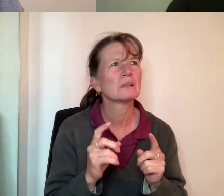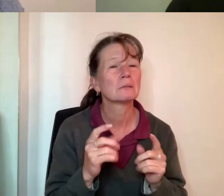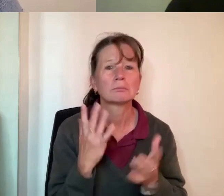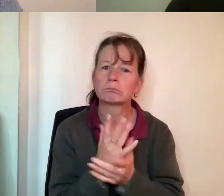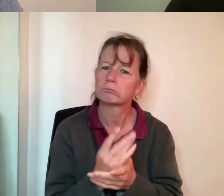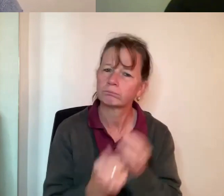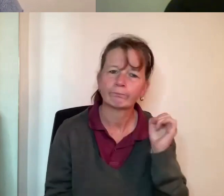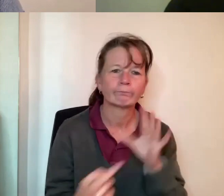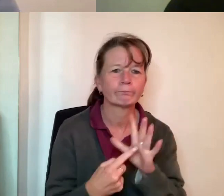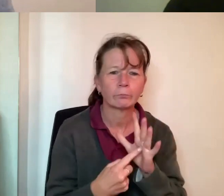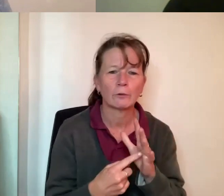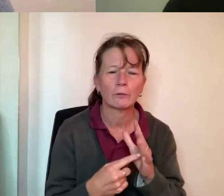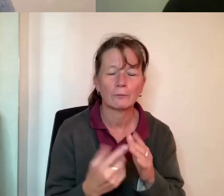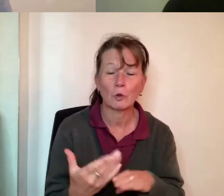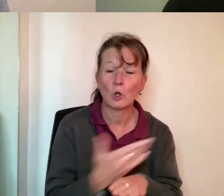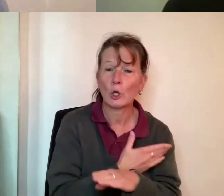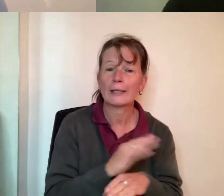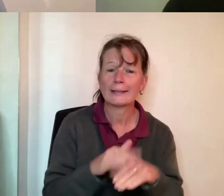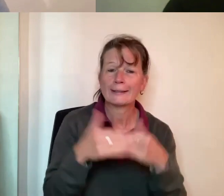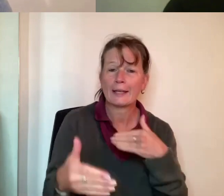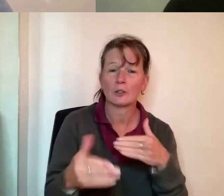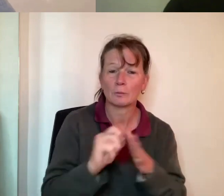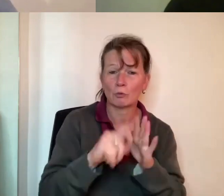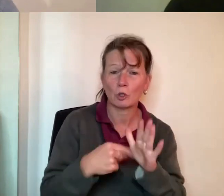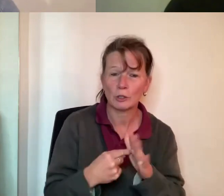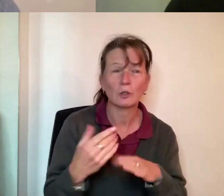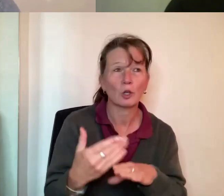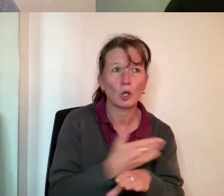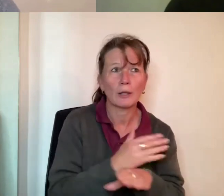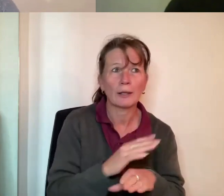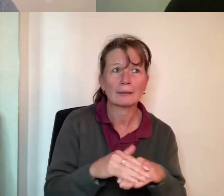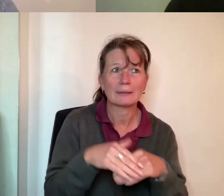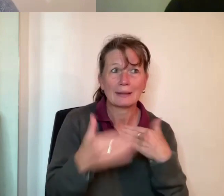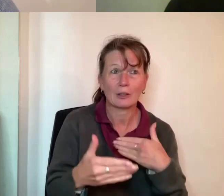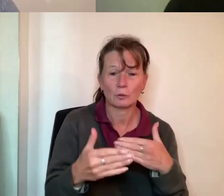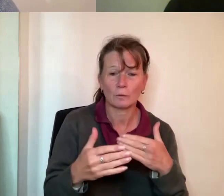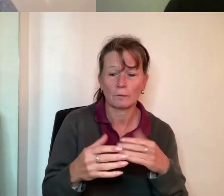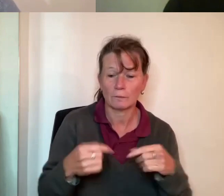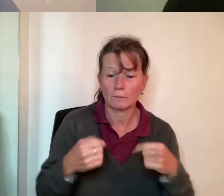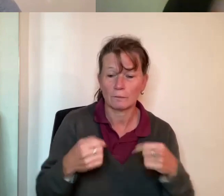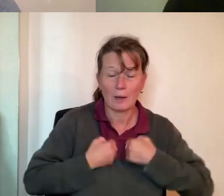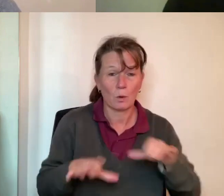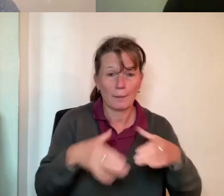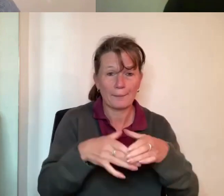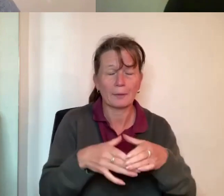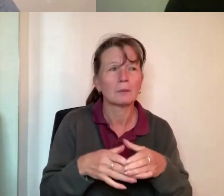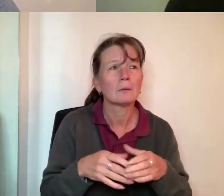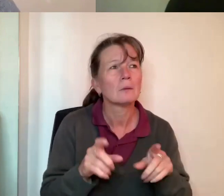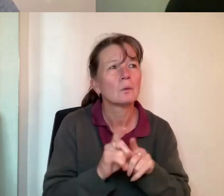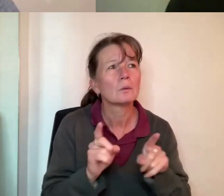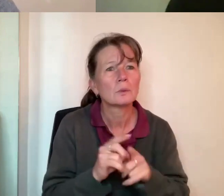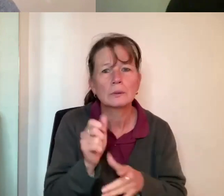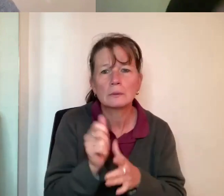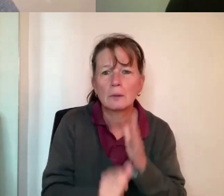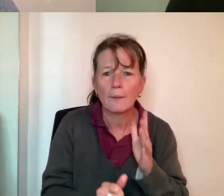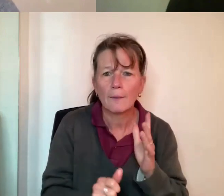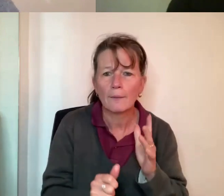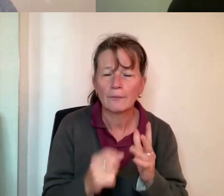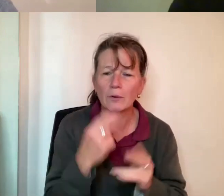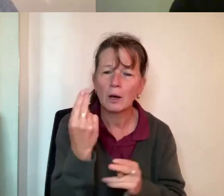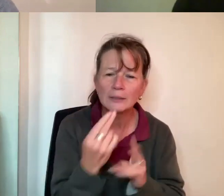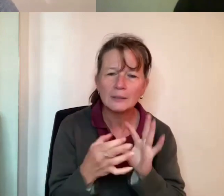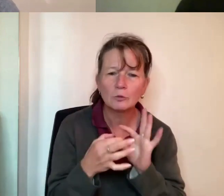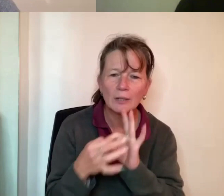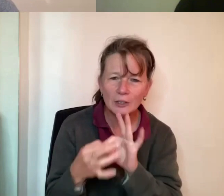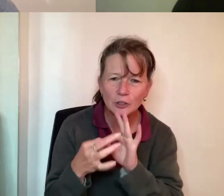for us at a really, really early stage of a project and a pretty early stage as a company. It also was the start of an artistic relationship